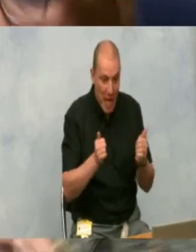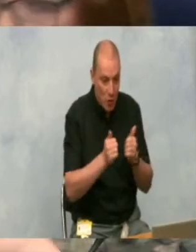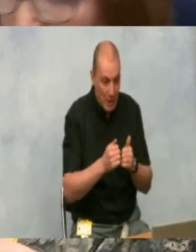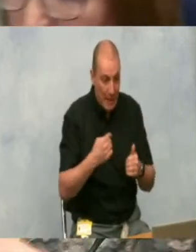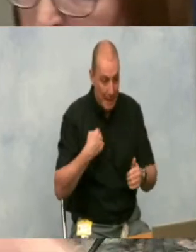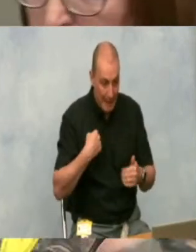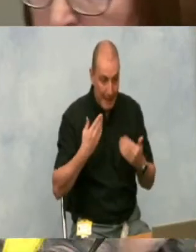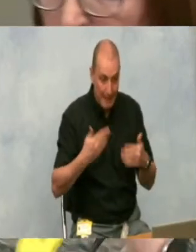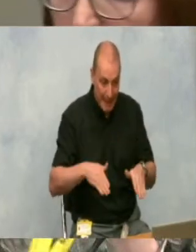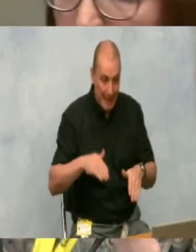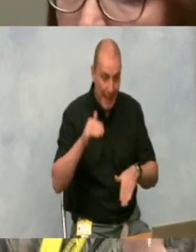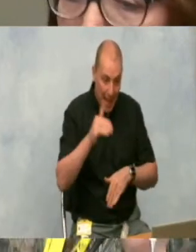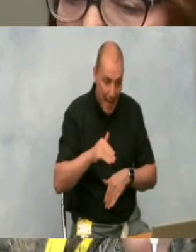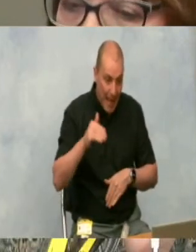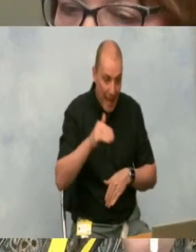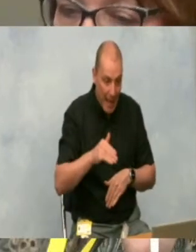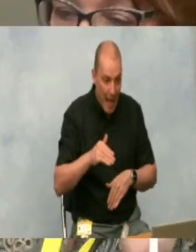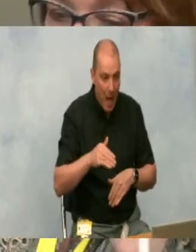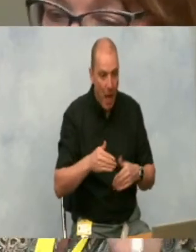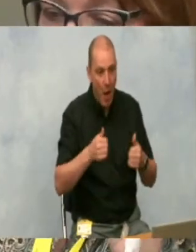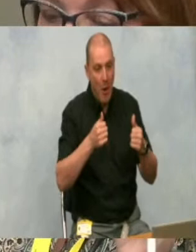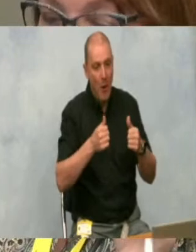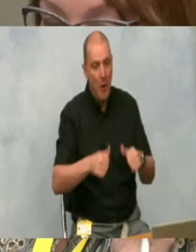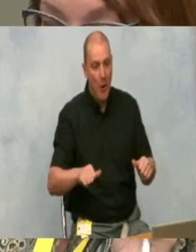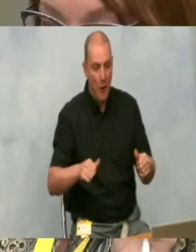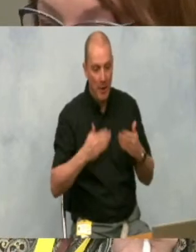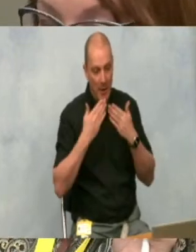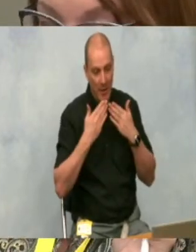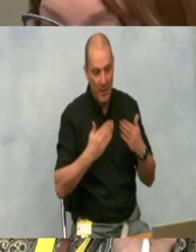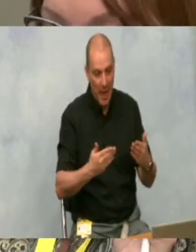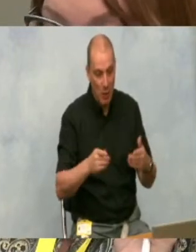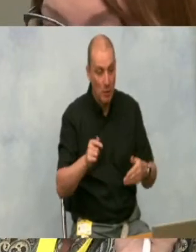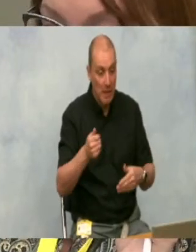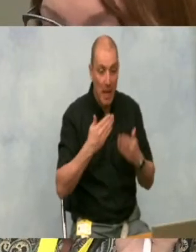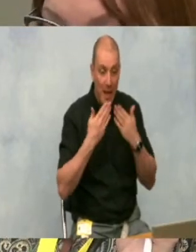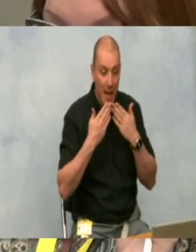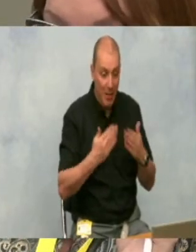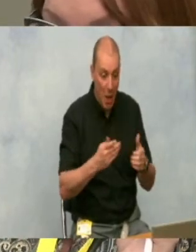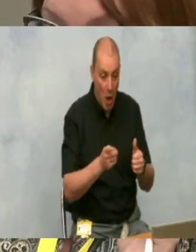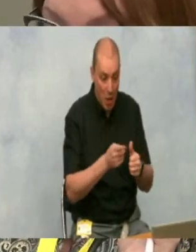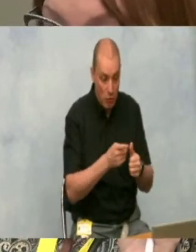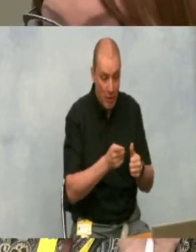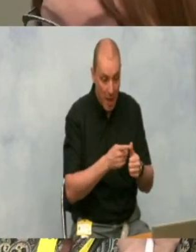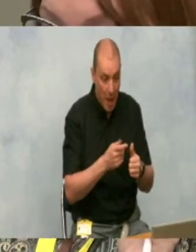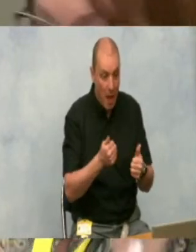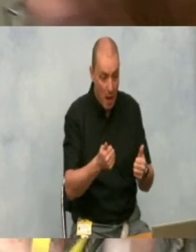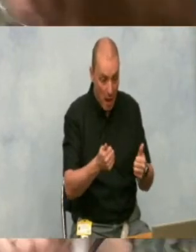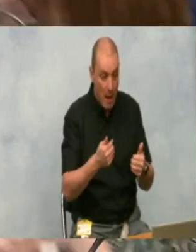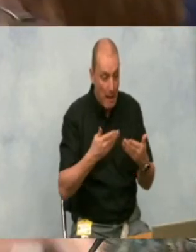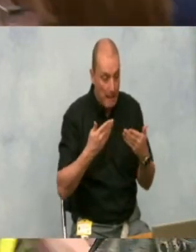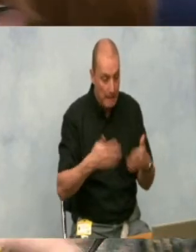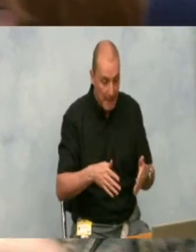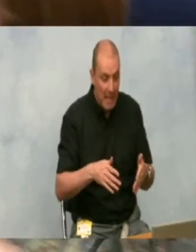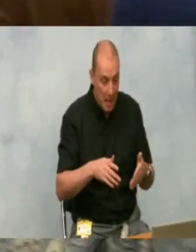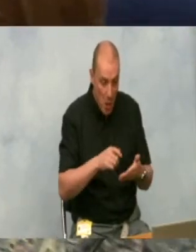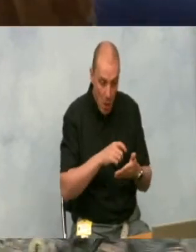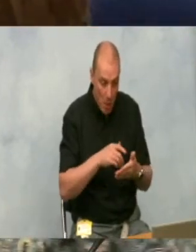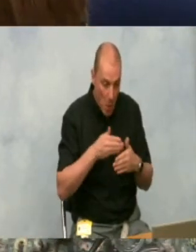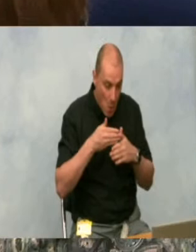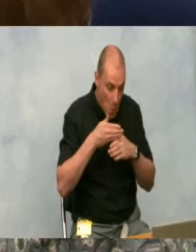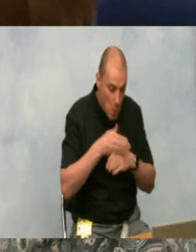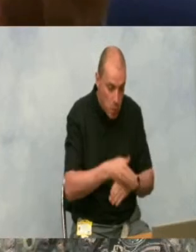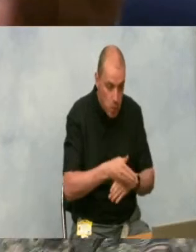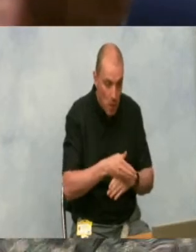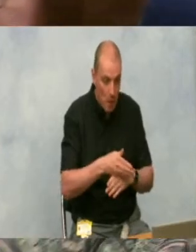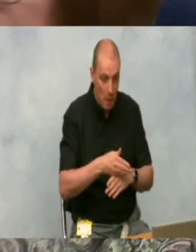you. Thanks, Andrea. Yeah, this is a welcome report, and I know that officials have been working on this for a good couple of years, long